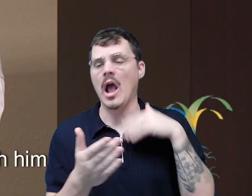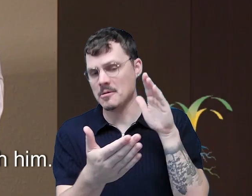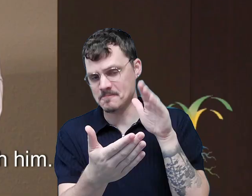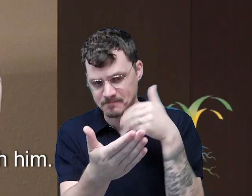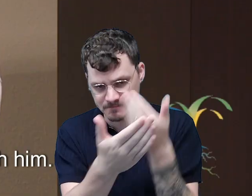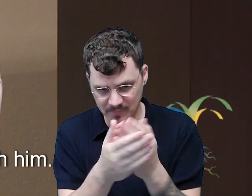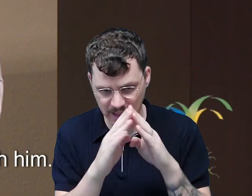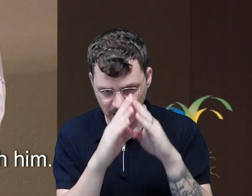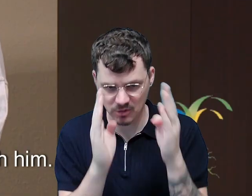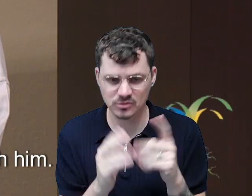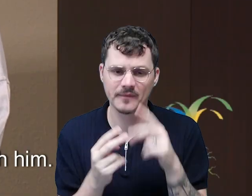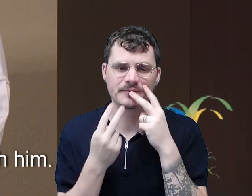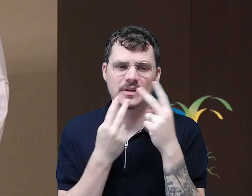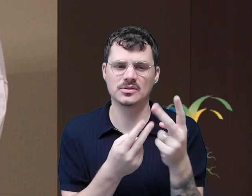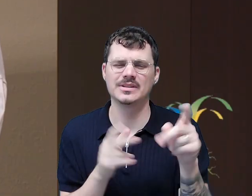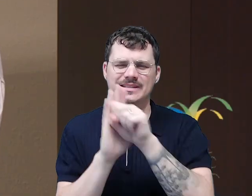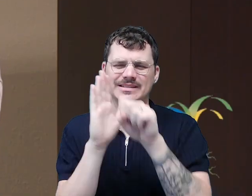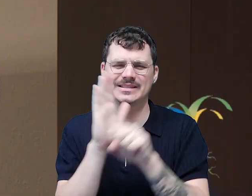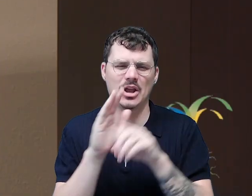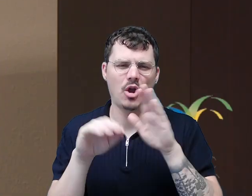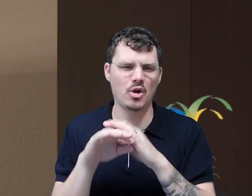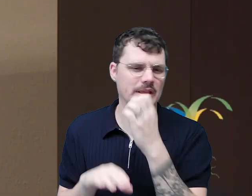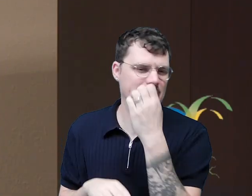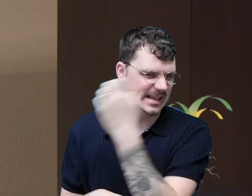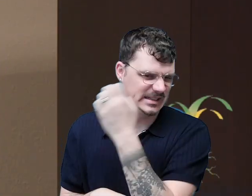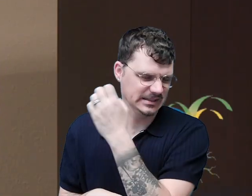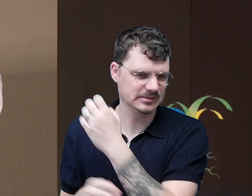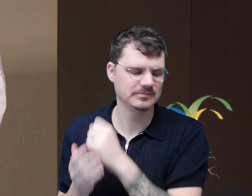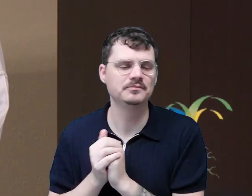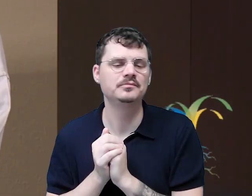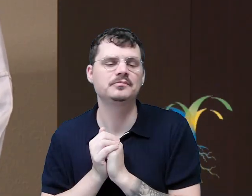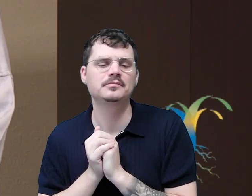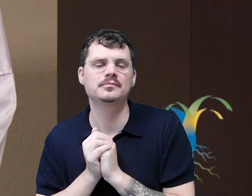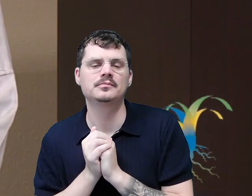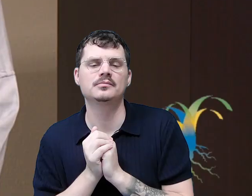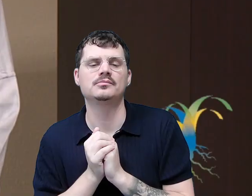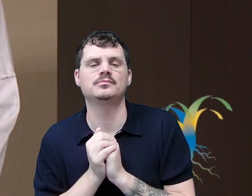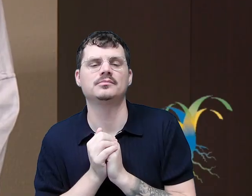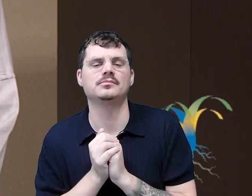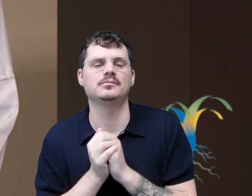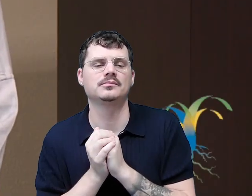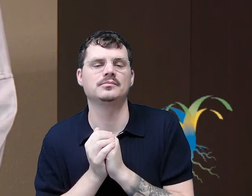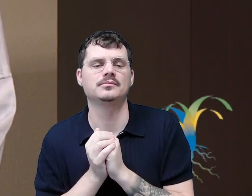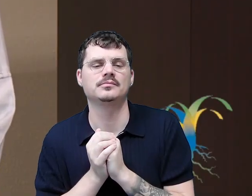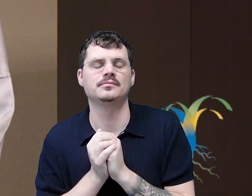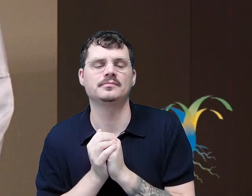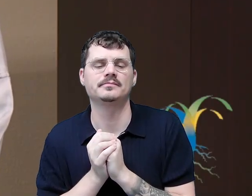Well, we get to his house to go visit with him. This is in a state on the East Coast. And